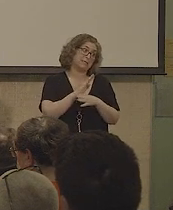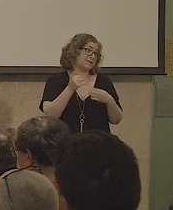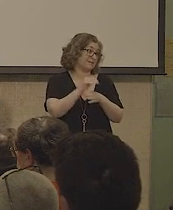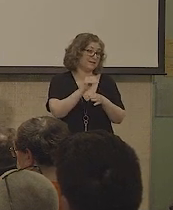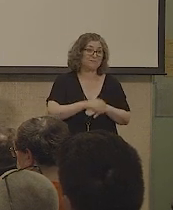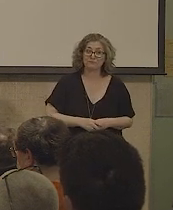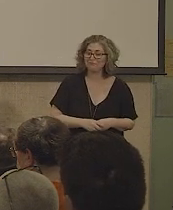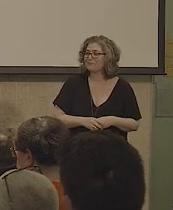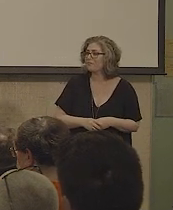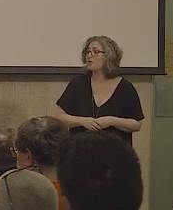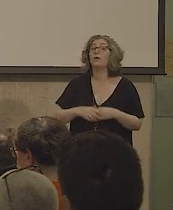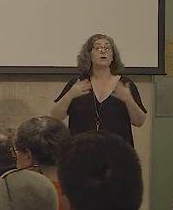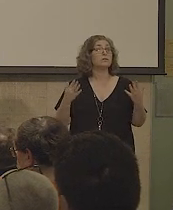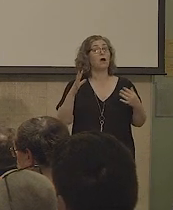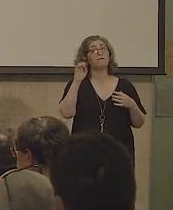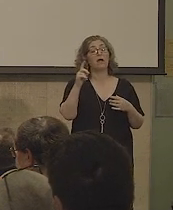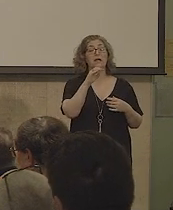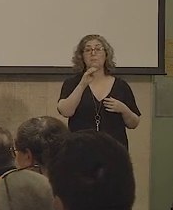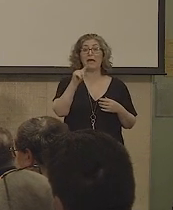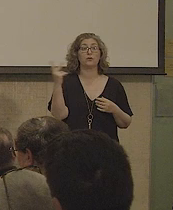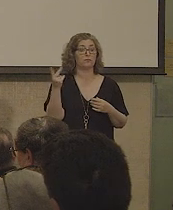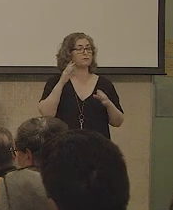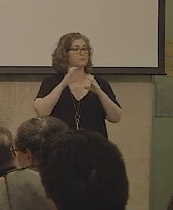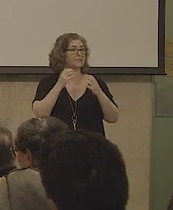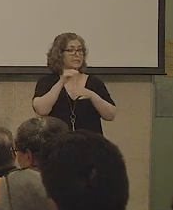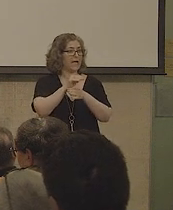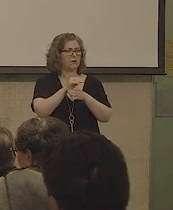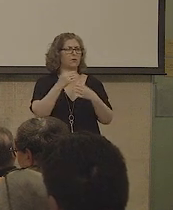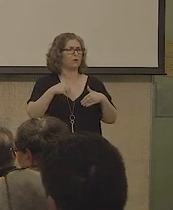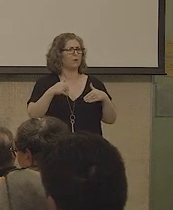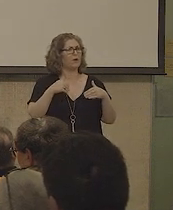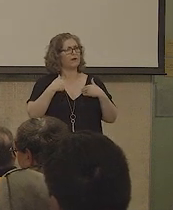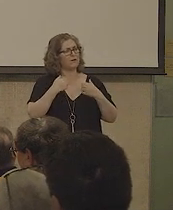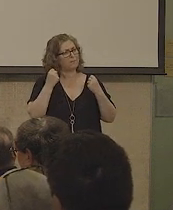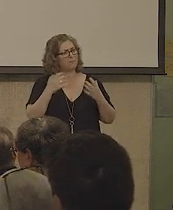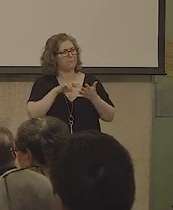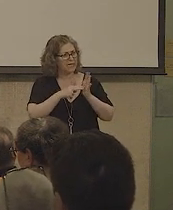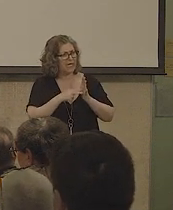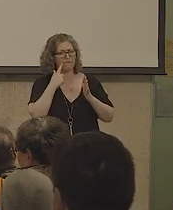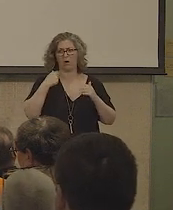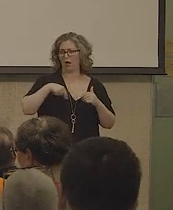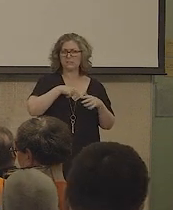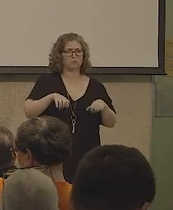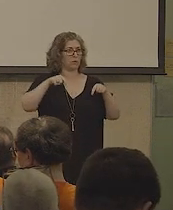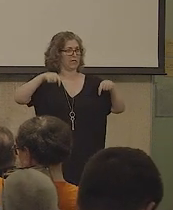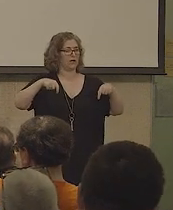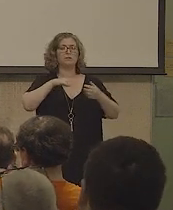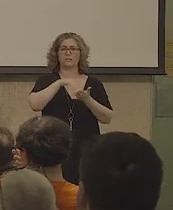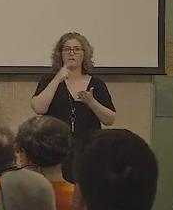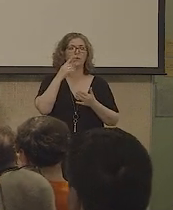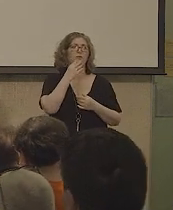evening. So Fred and Matt's conversation tonight is an exceptionally meaningful one for us to host at the Center for